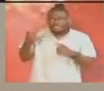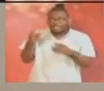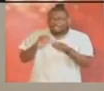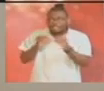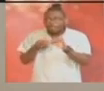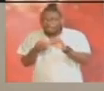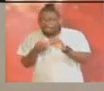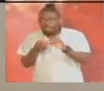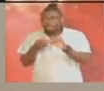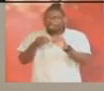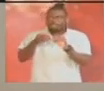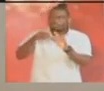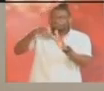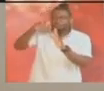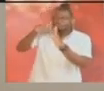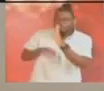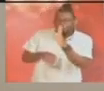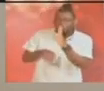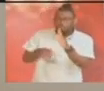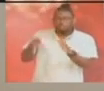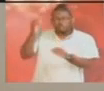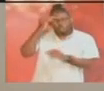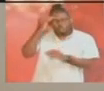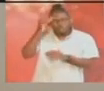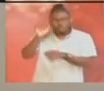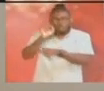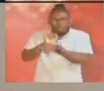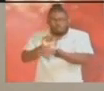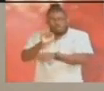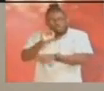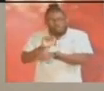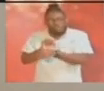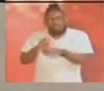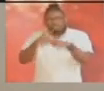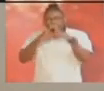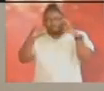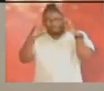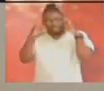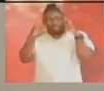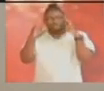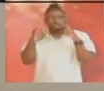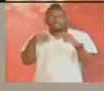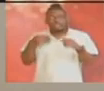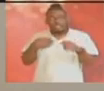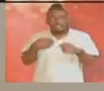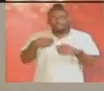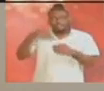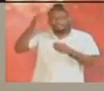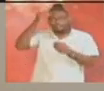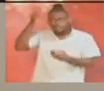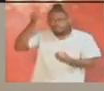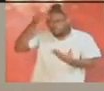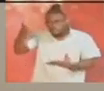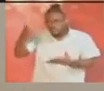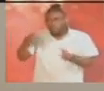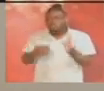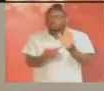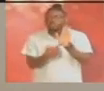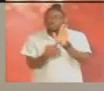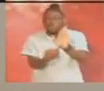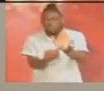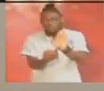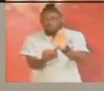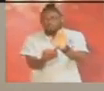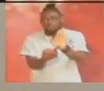it works. It's not a question mark. We have the data and the figures to show that we wear